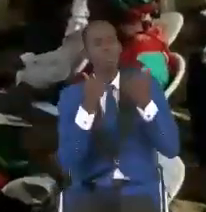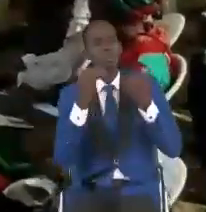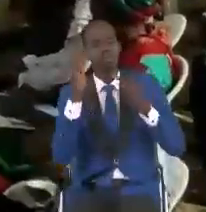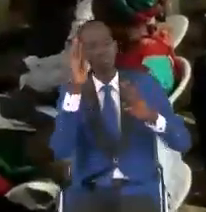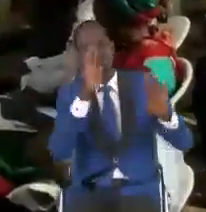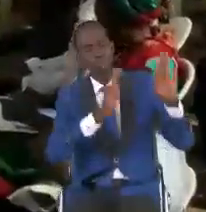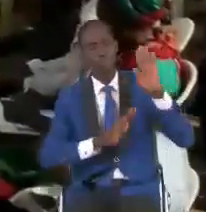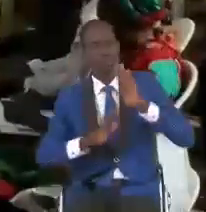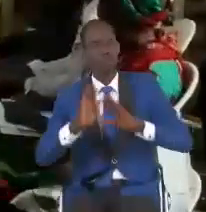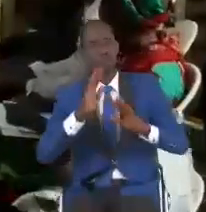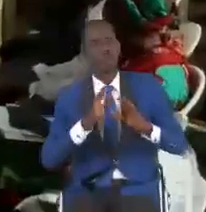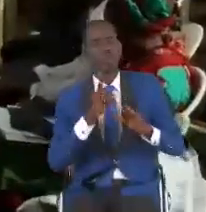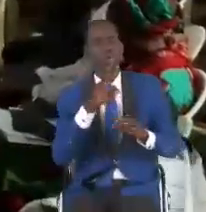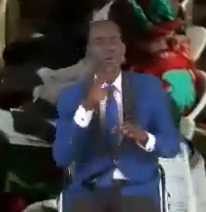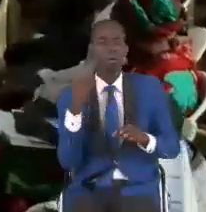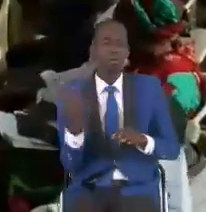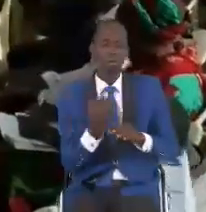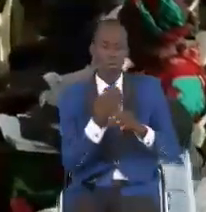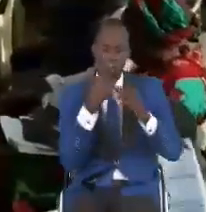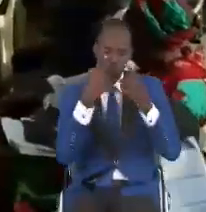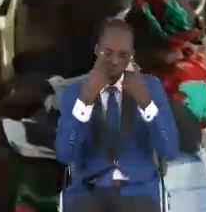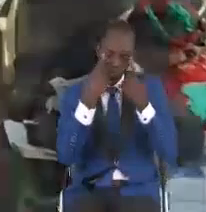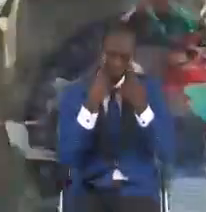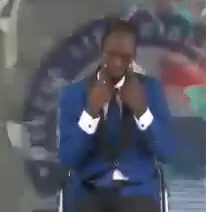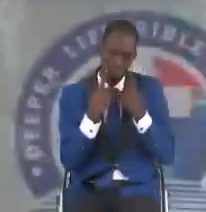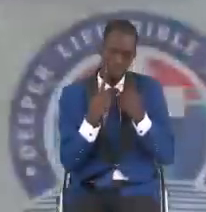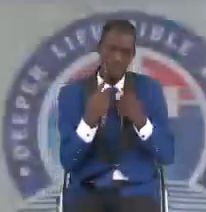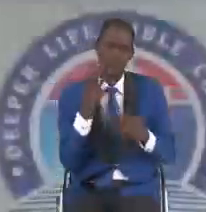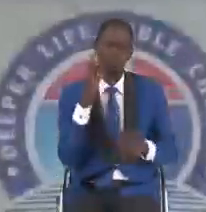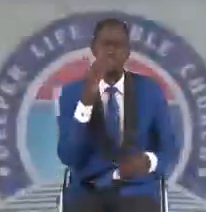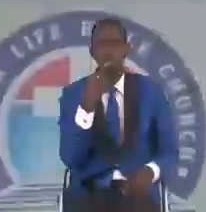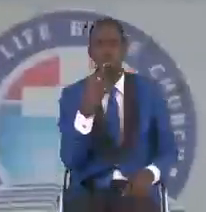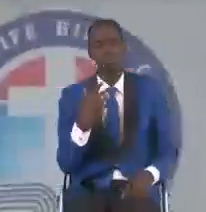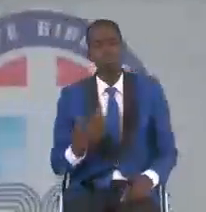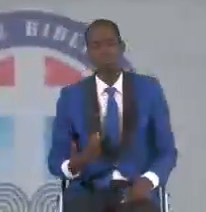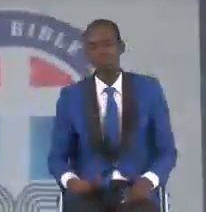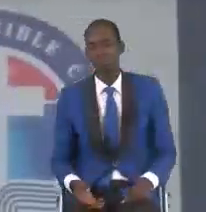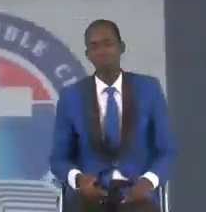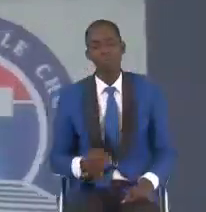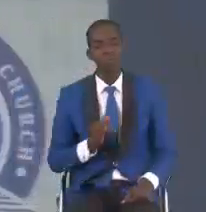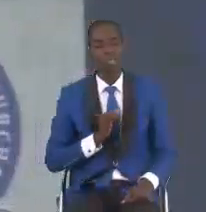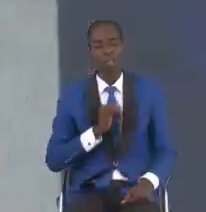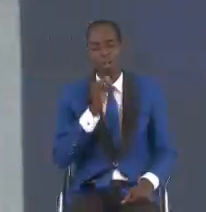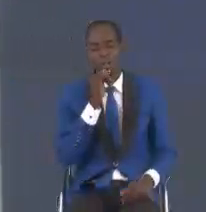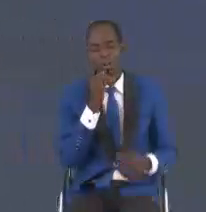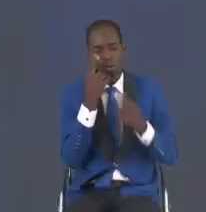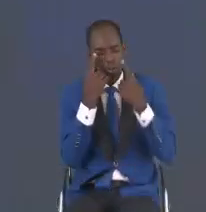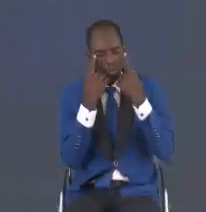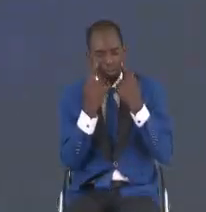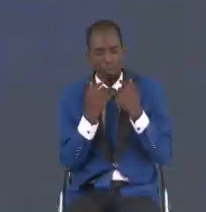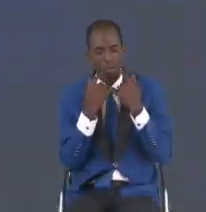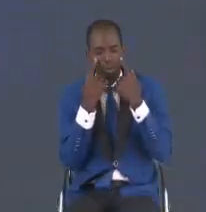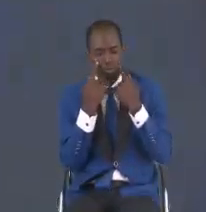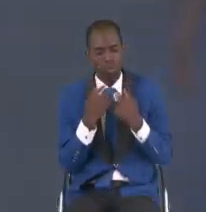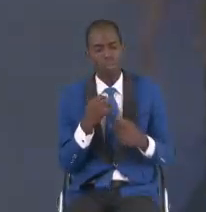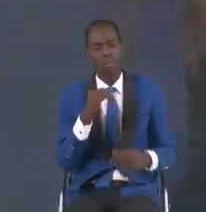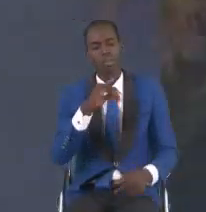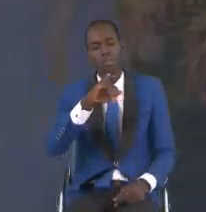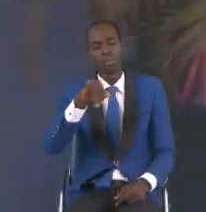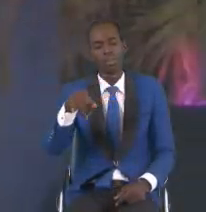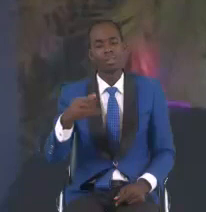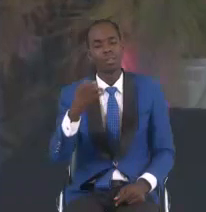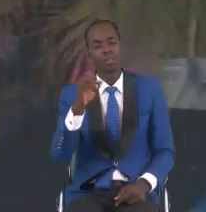always crying, and you say, I am, you know, weeping Jeremiah. You're not